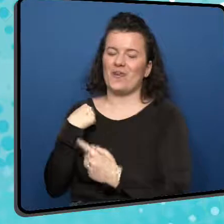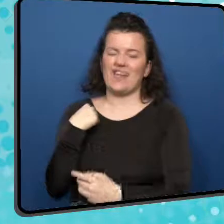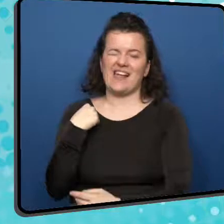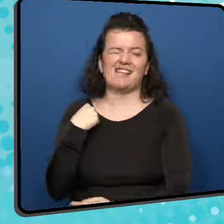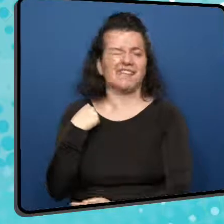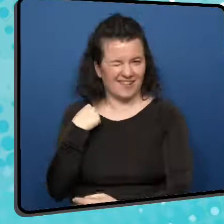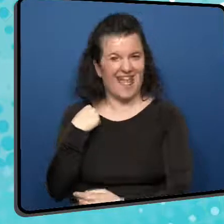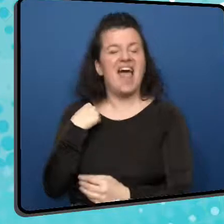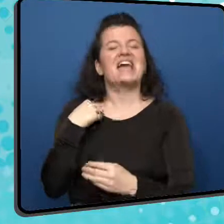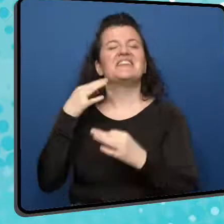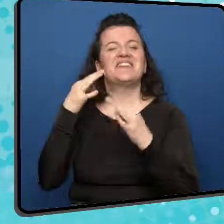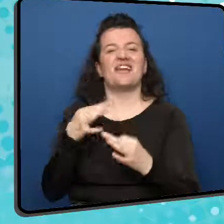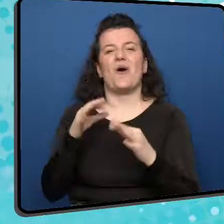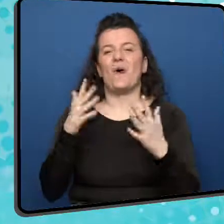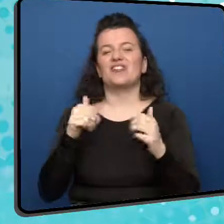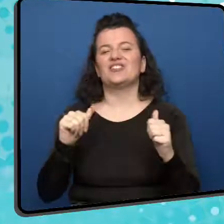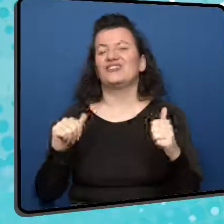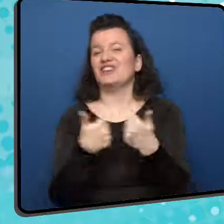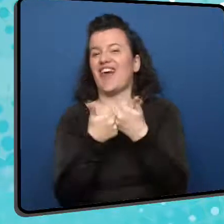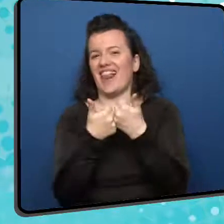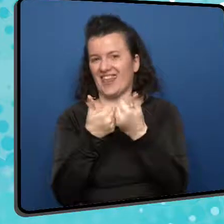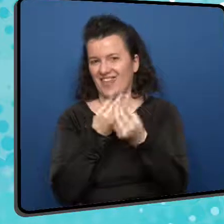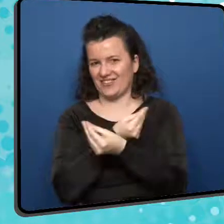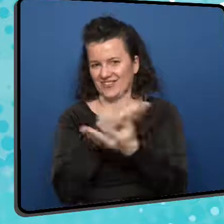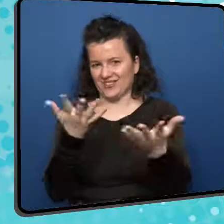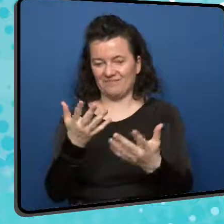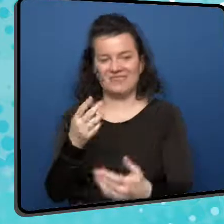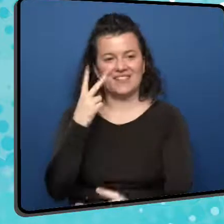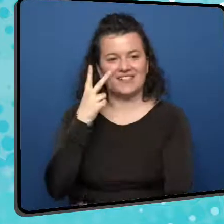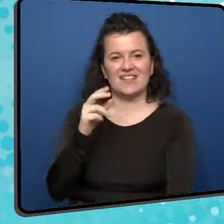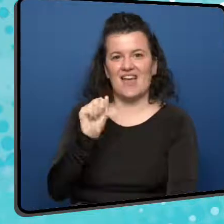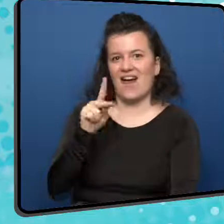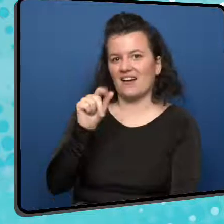a challenge for you. So if you go to